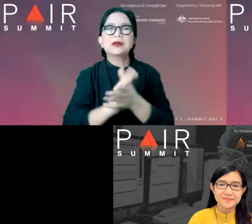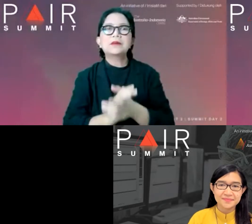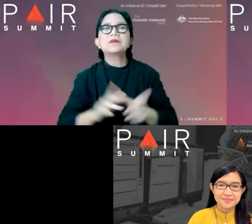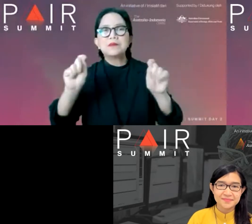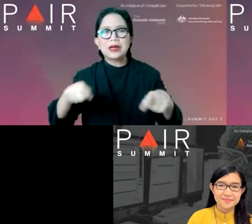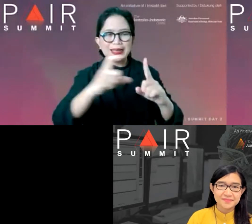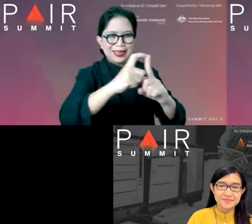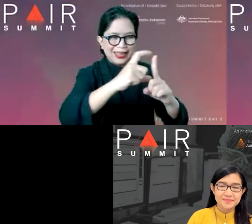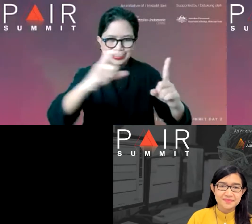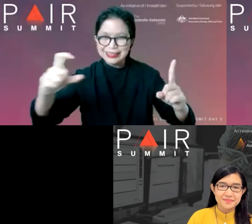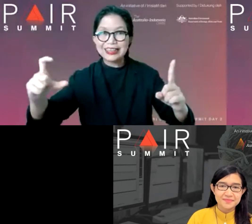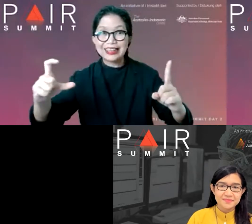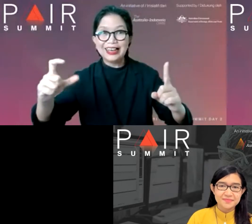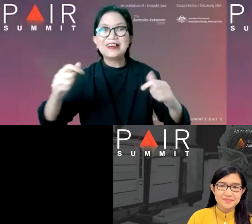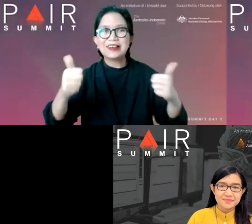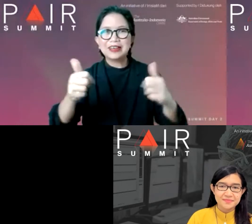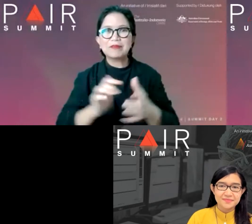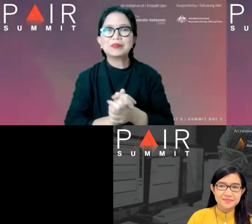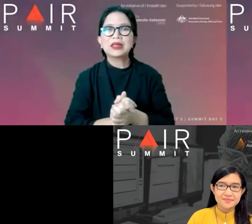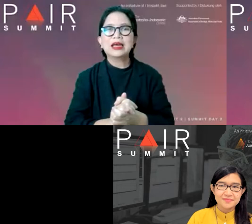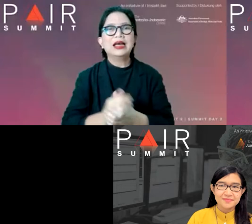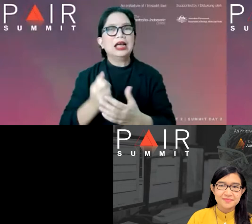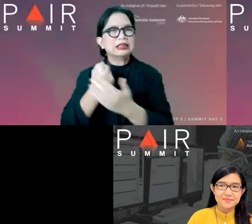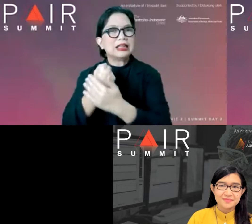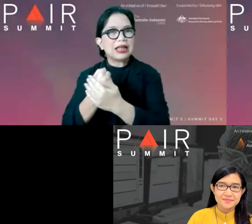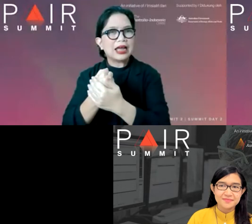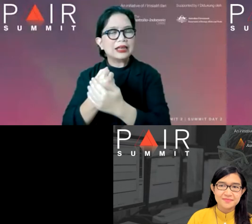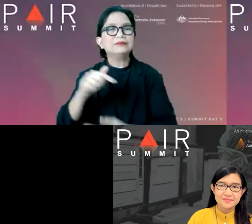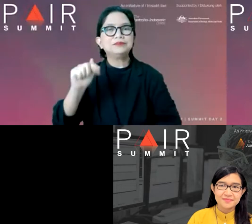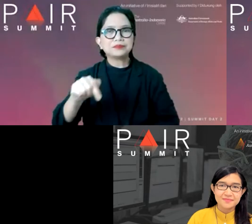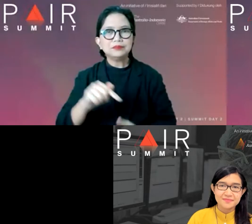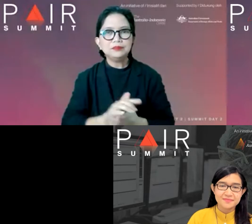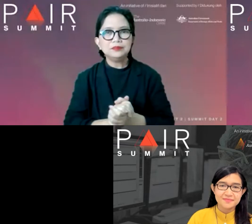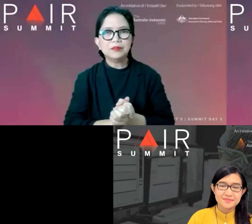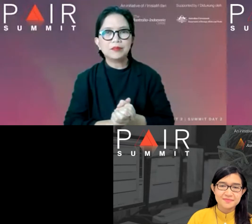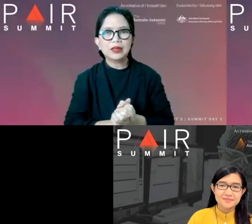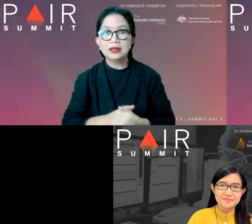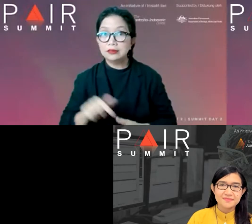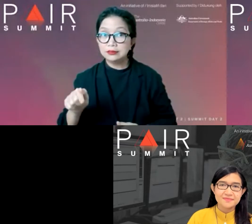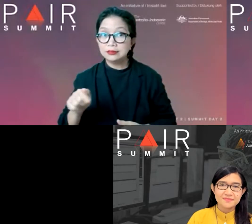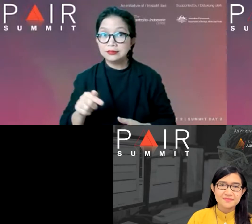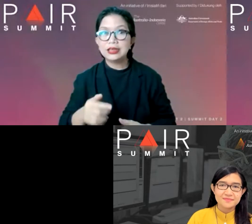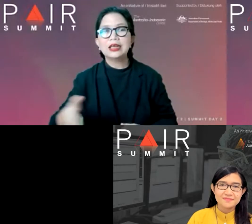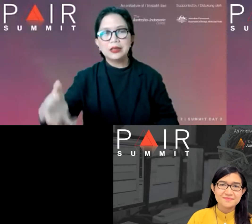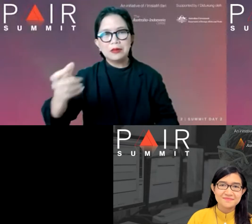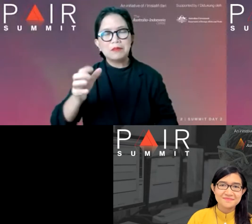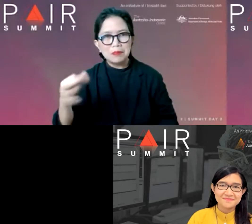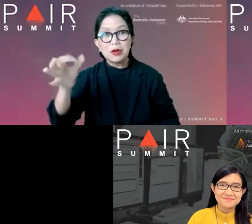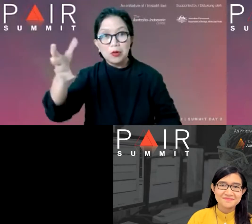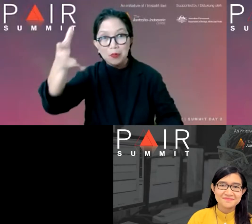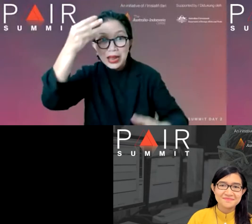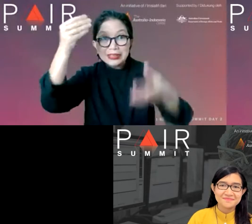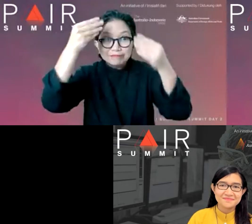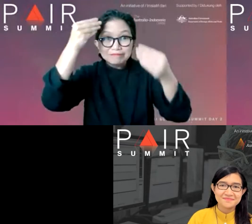challenges, as you've raised, just the fact that you've studied the Yogyakarta province alone, is that individual governments make their own decisions.